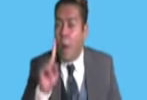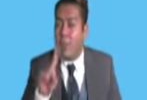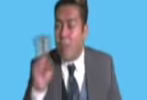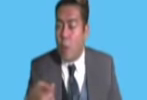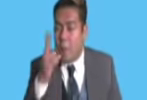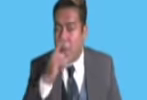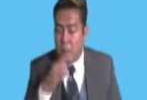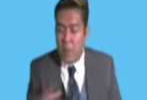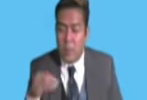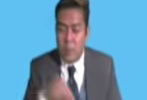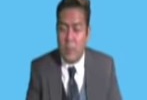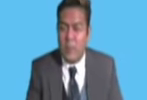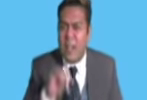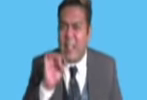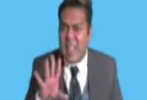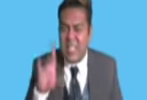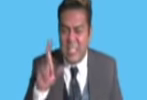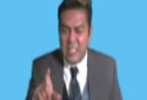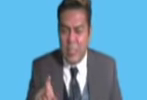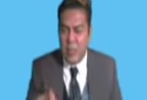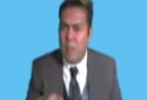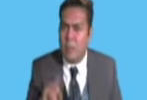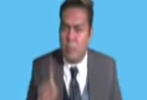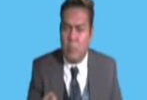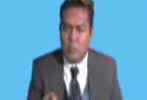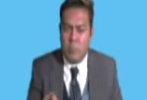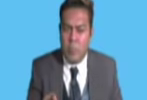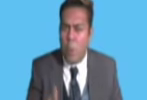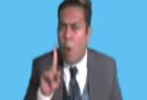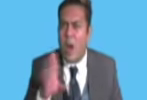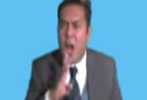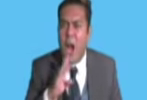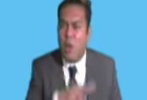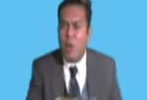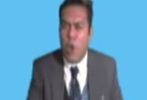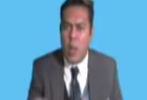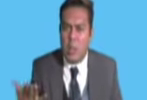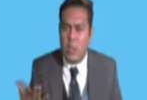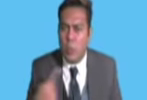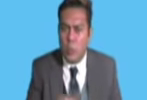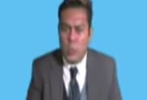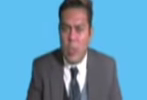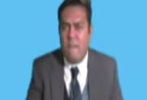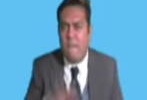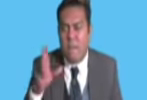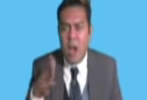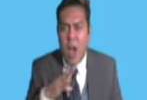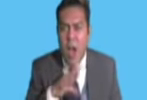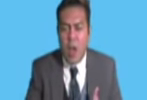1,000 people are overcharged 10 cents daily, that would be about $100, and weekly,